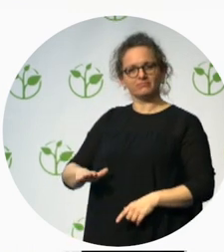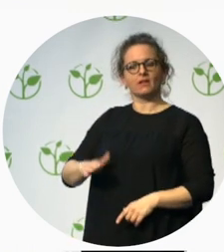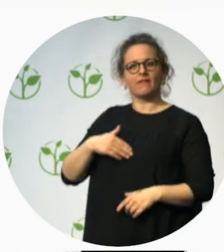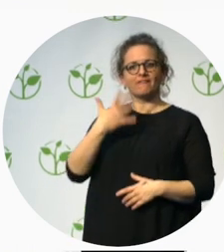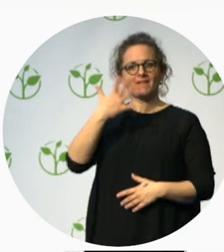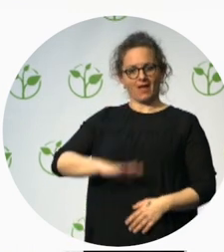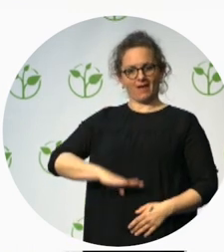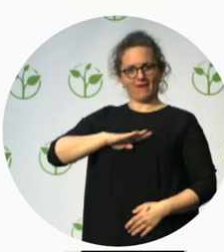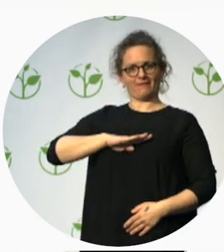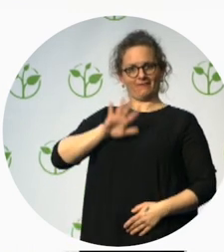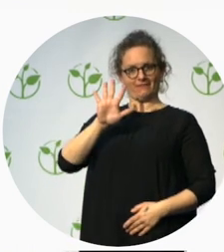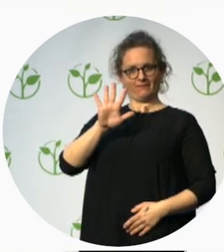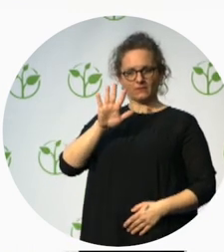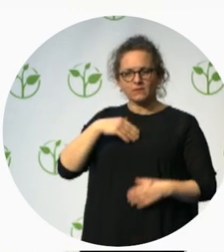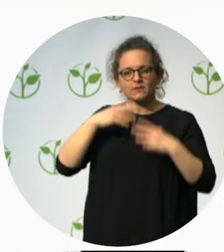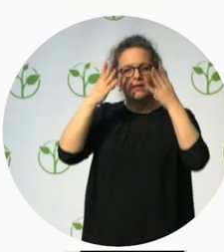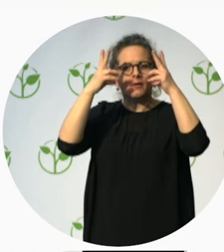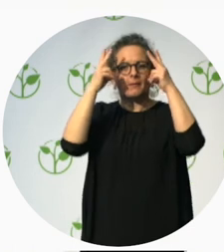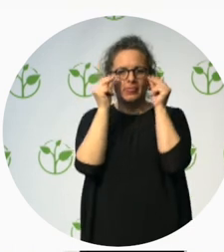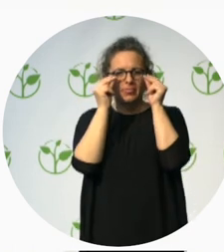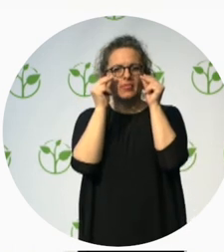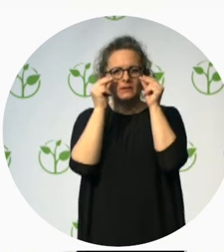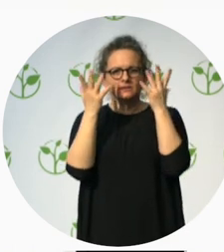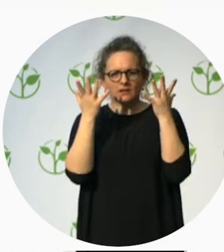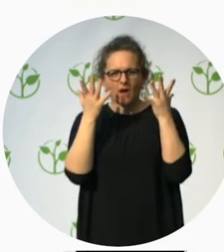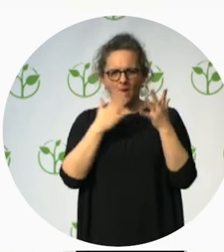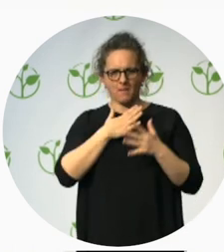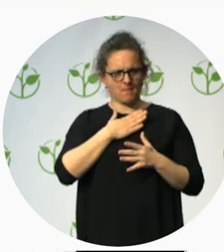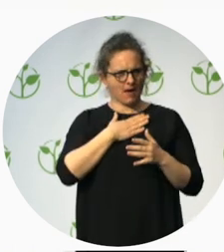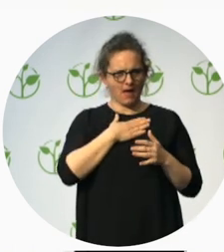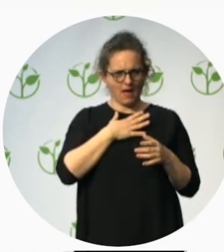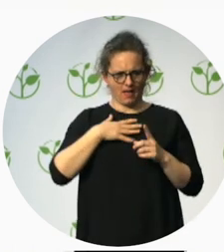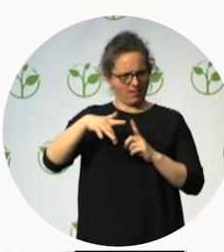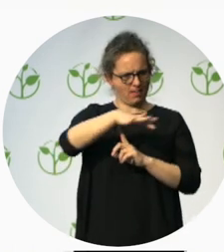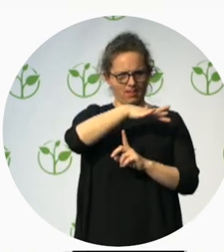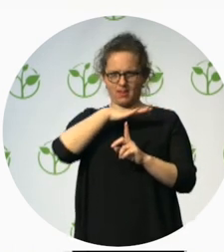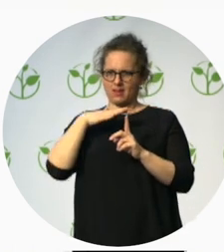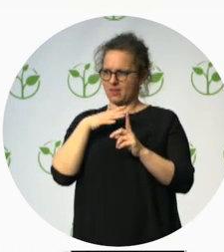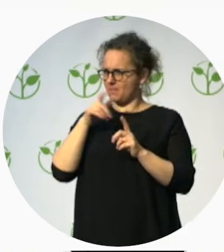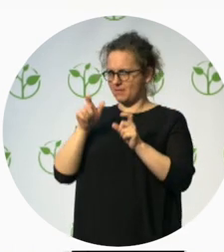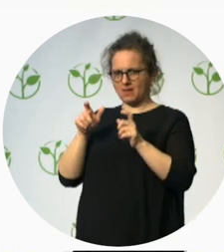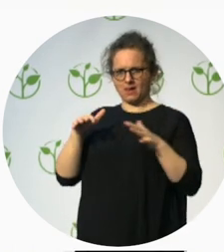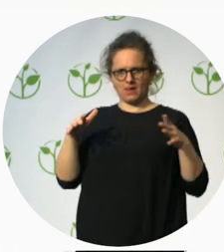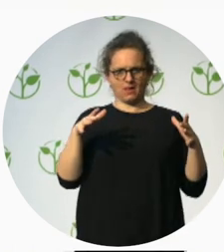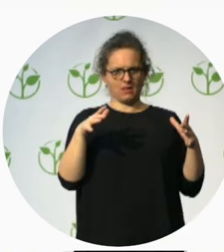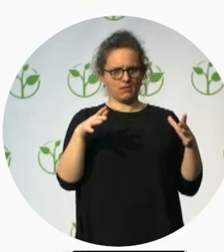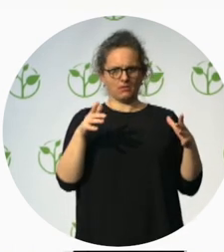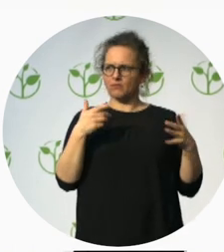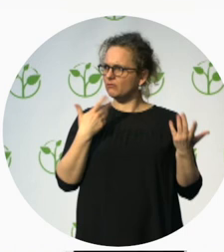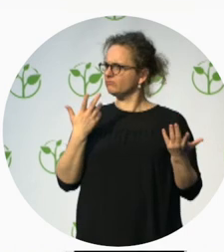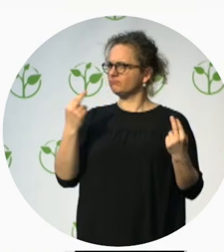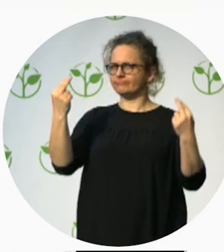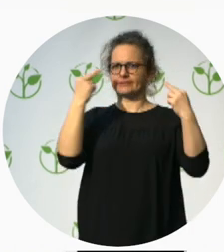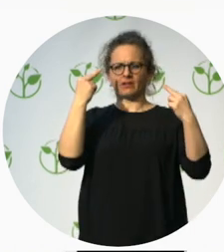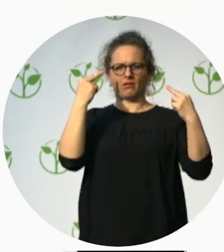I lost all the values. People assumed that going blind meant the end for me. The destiny of a girl in my rural